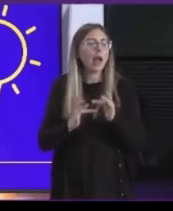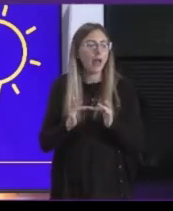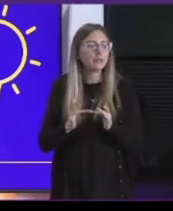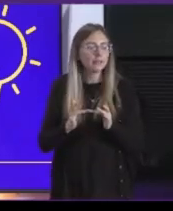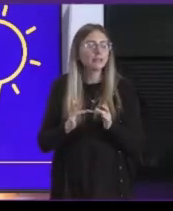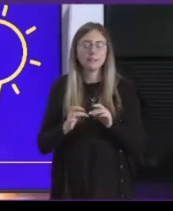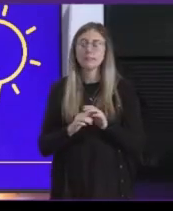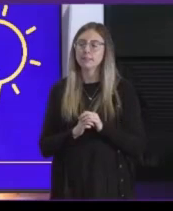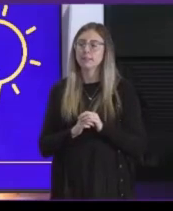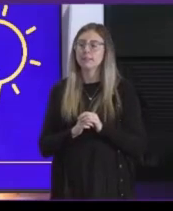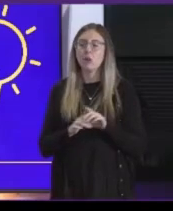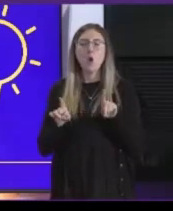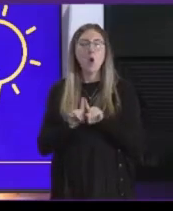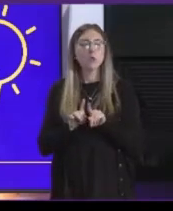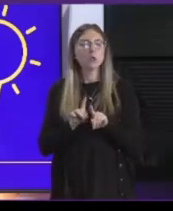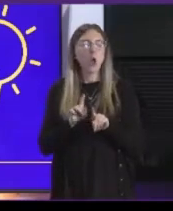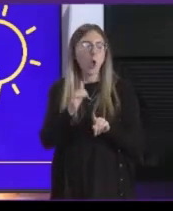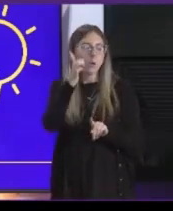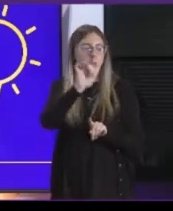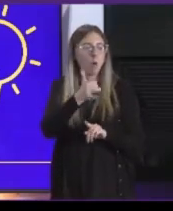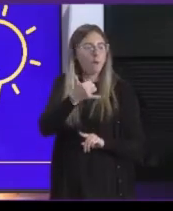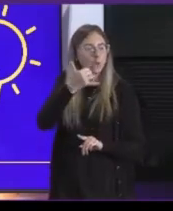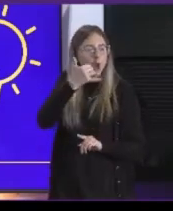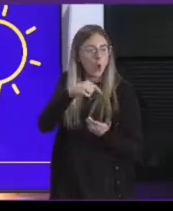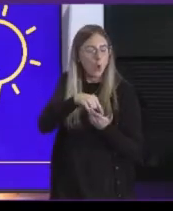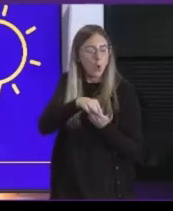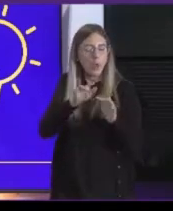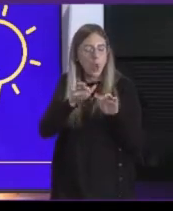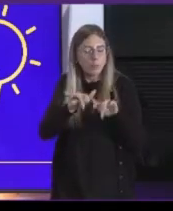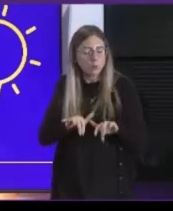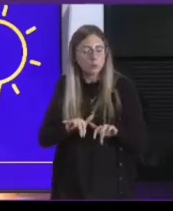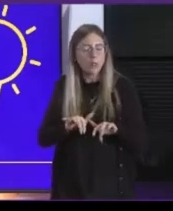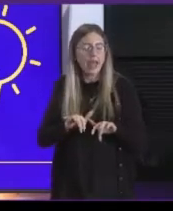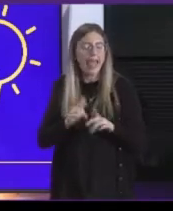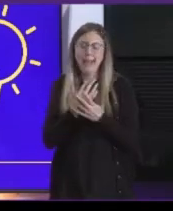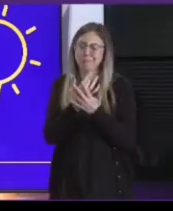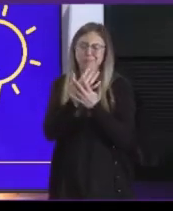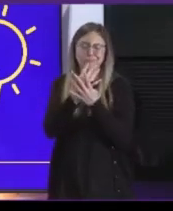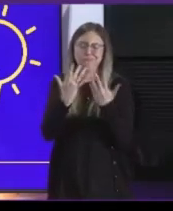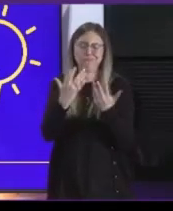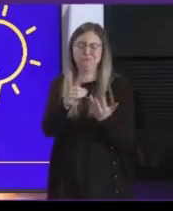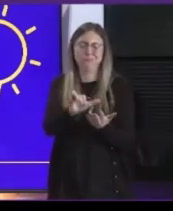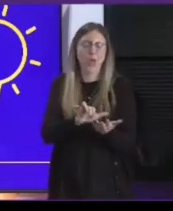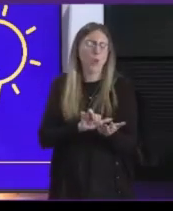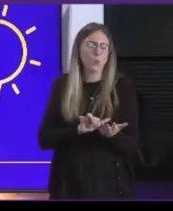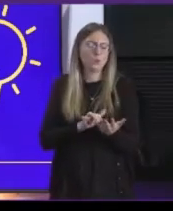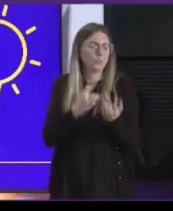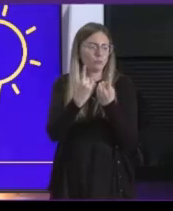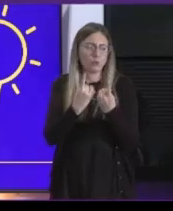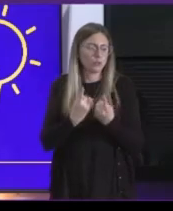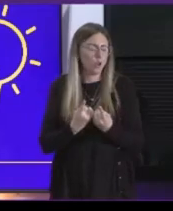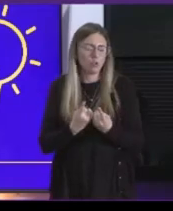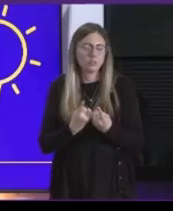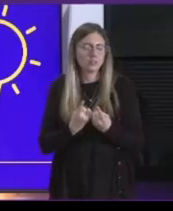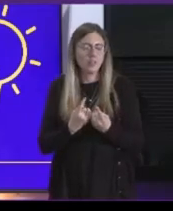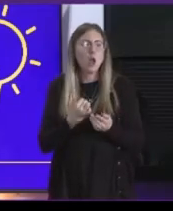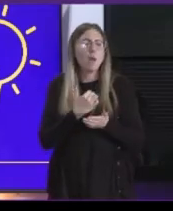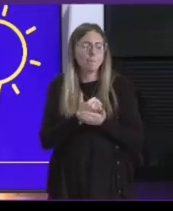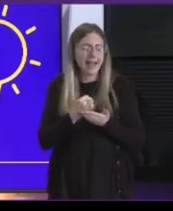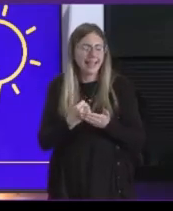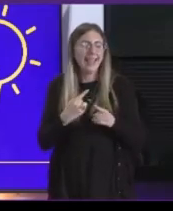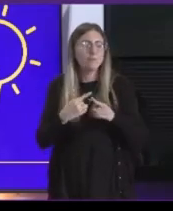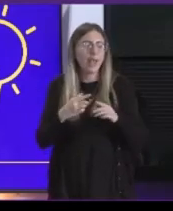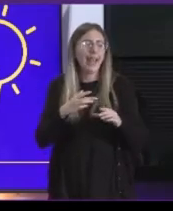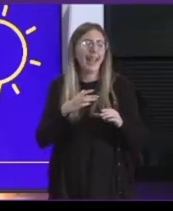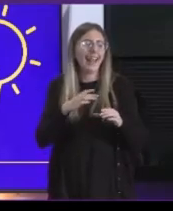also smartphones and computers and loads of products and services, but banking and e-commerce, of